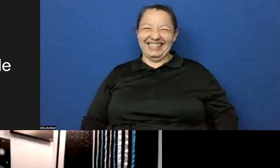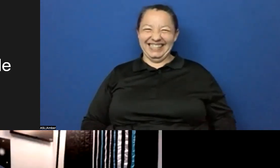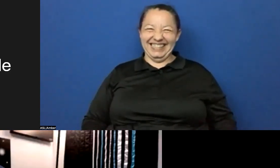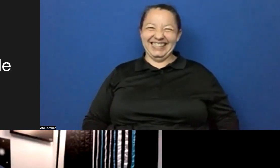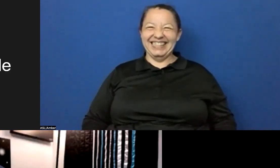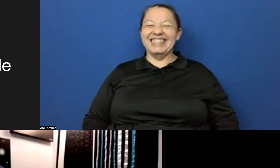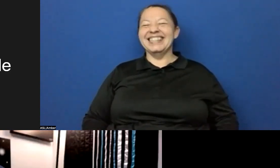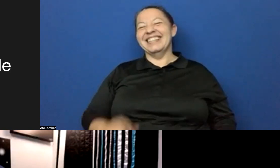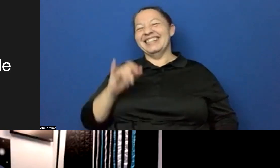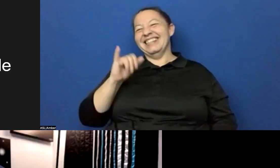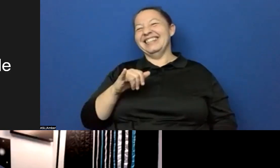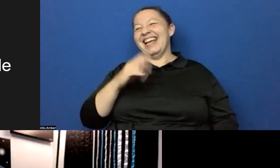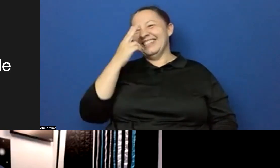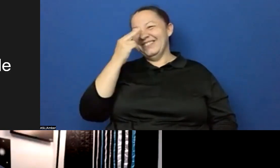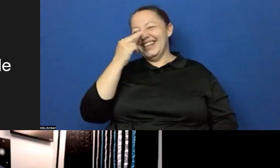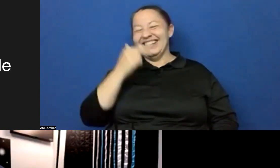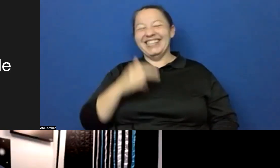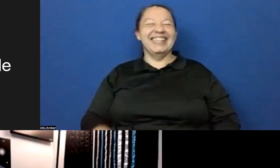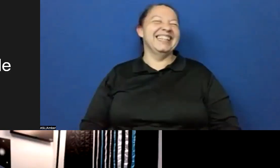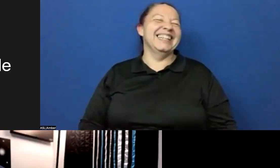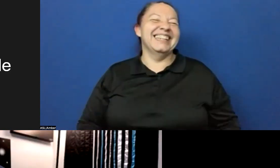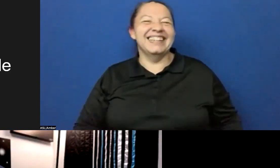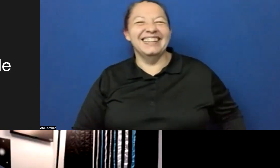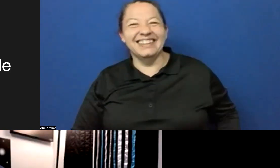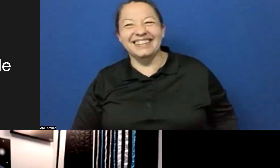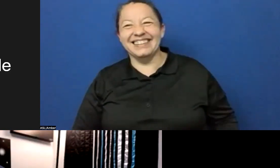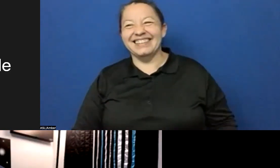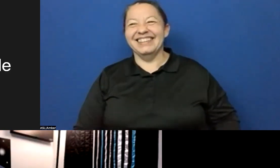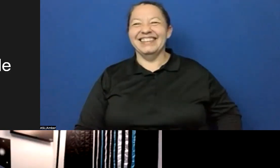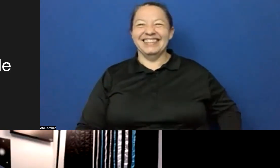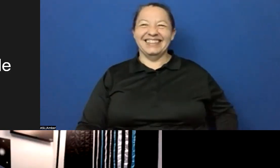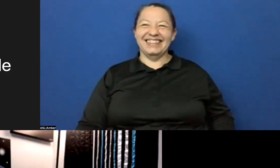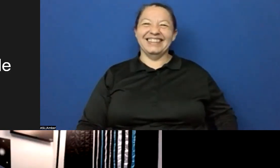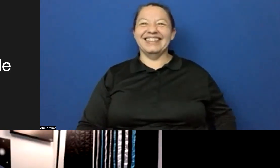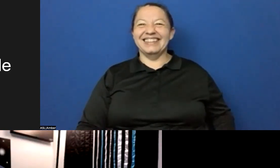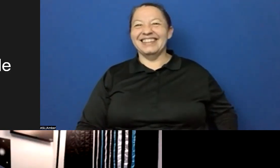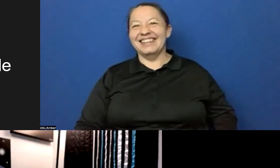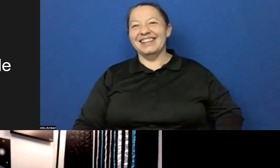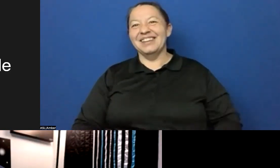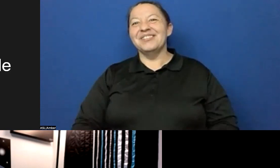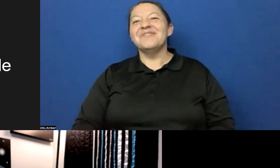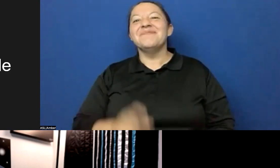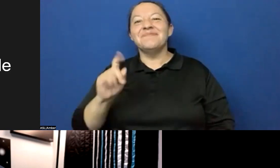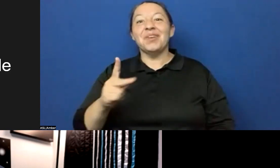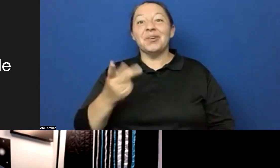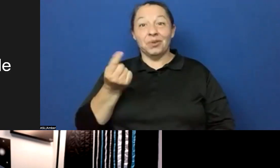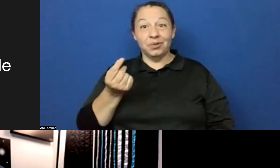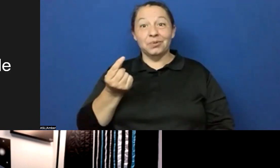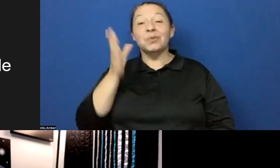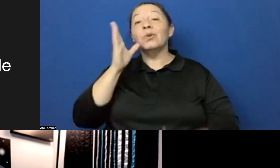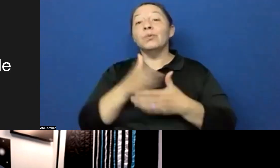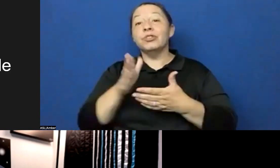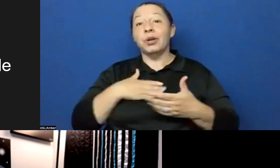I think that's really funny. Okay, so I'm going to share my